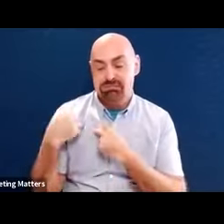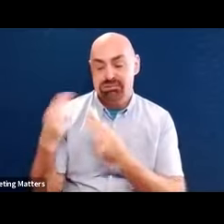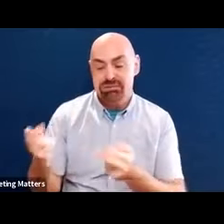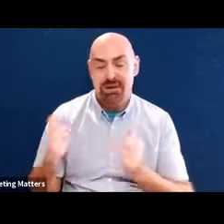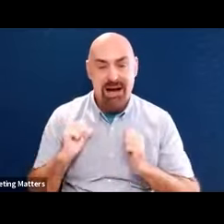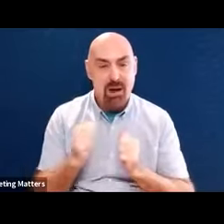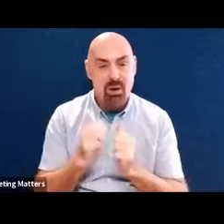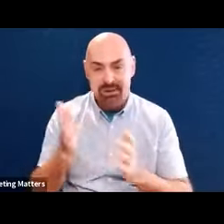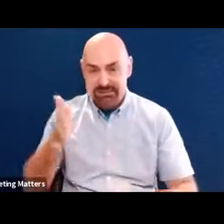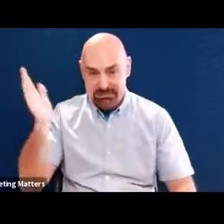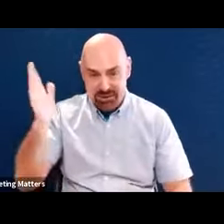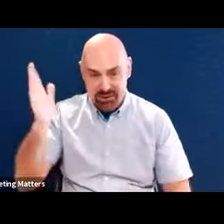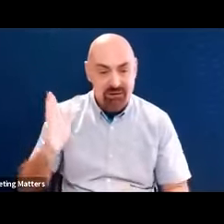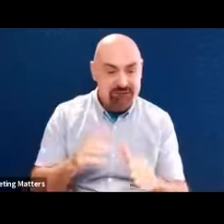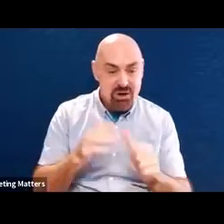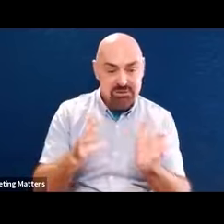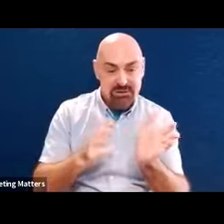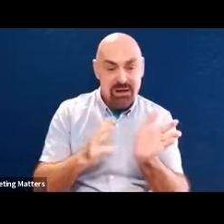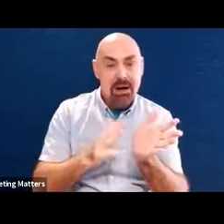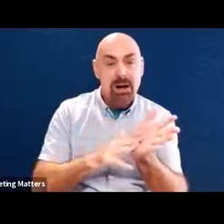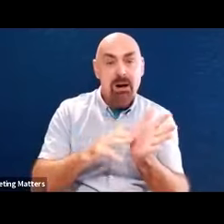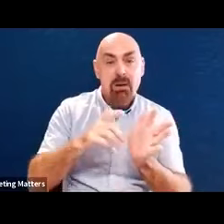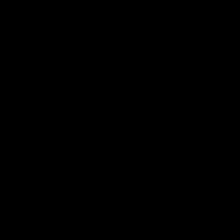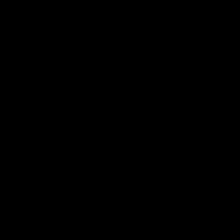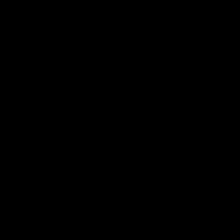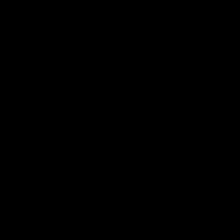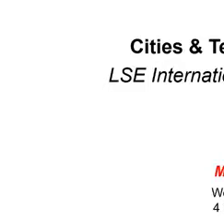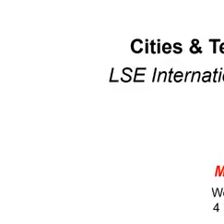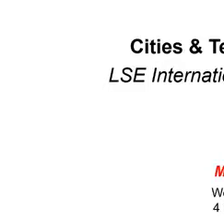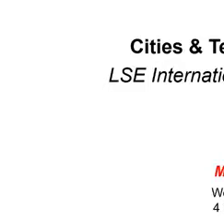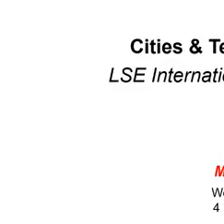speakers, beginning with Dr. Mukim.